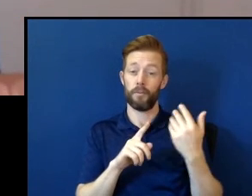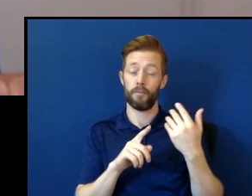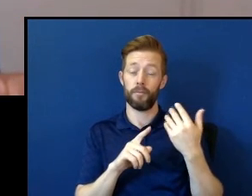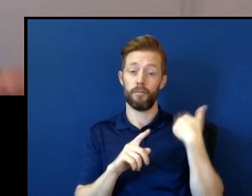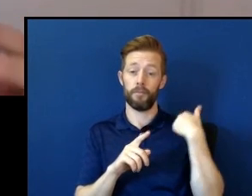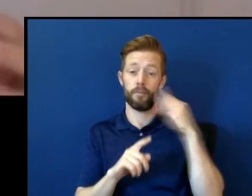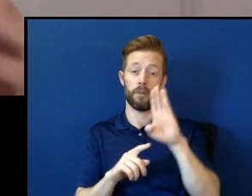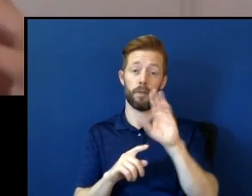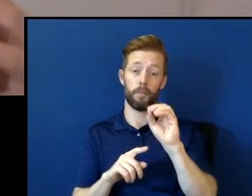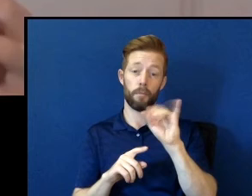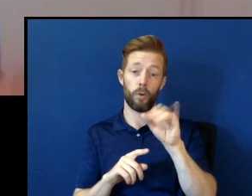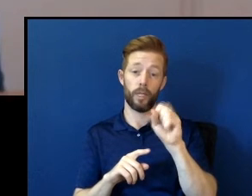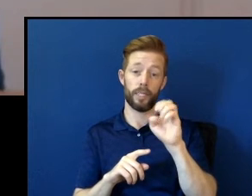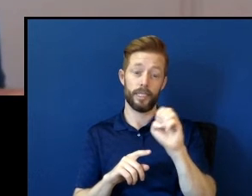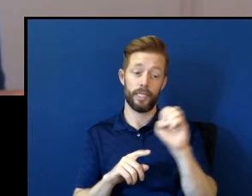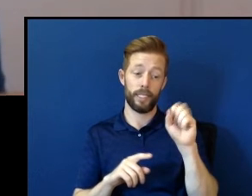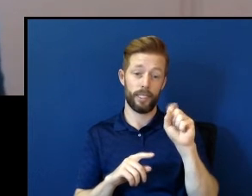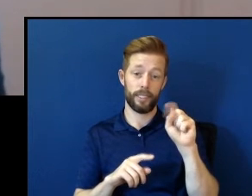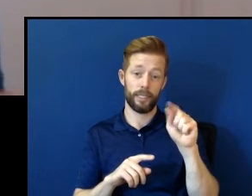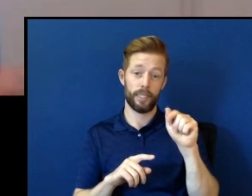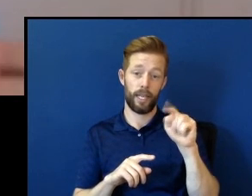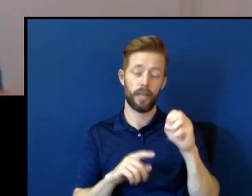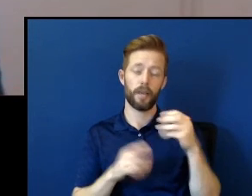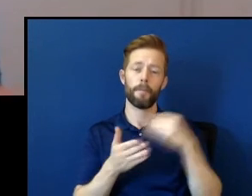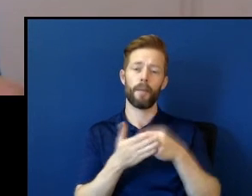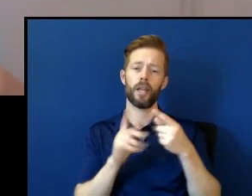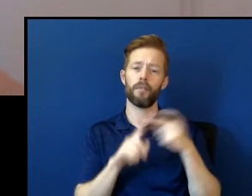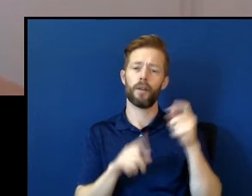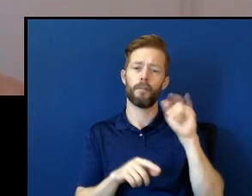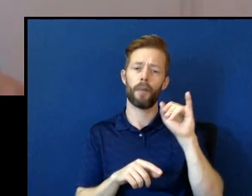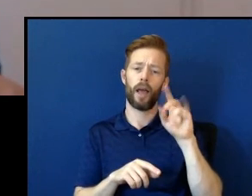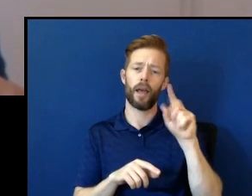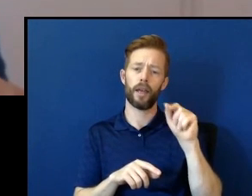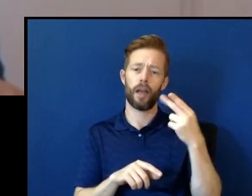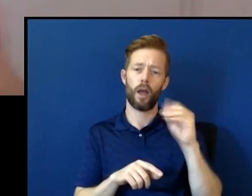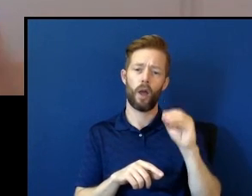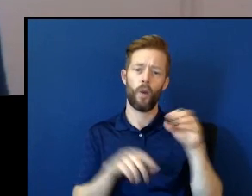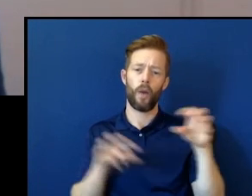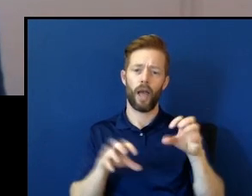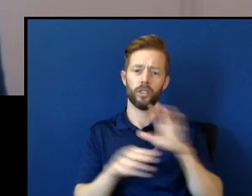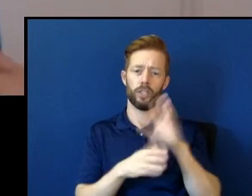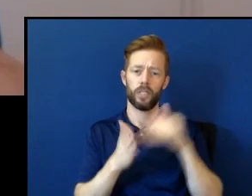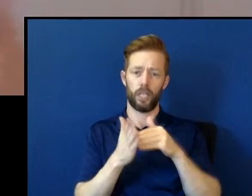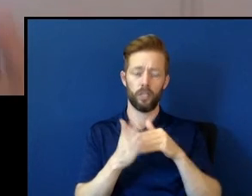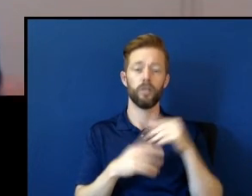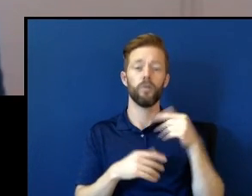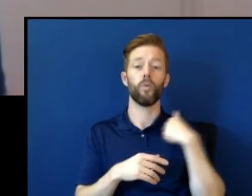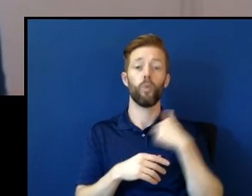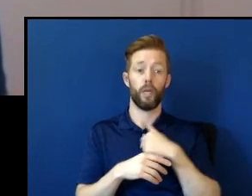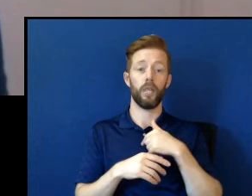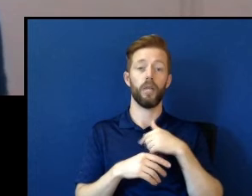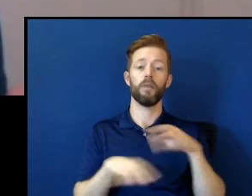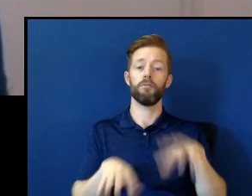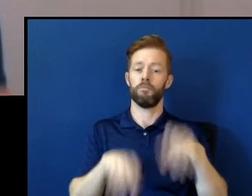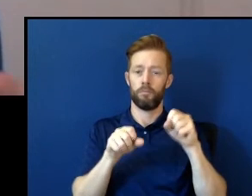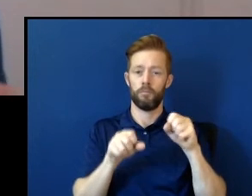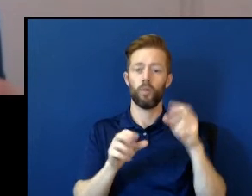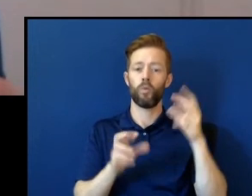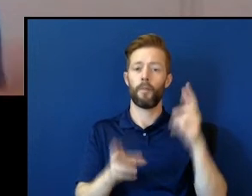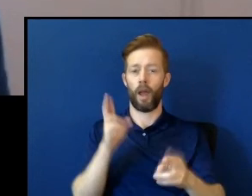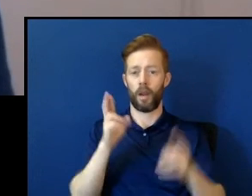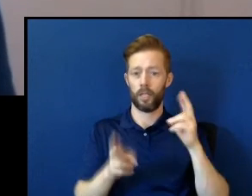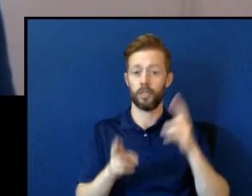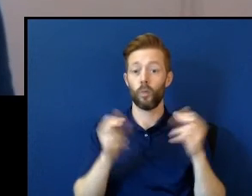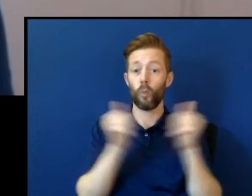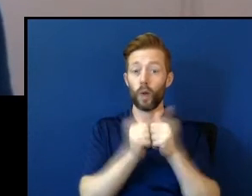Boise State with the funding from the Idaho STEM Action Center, we did do a robotics